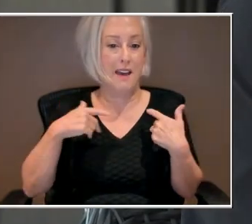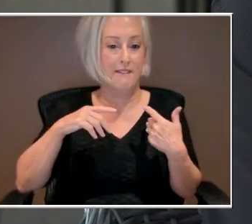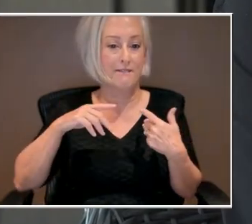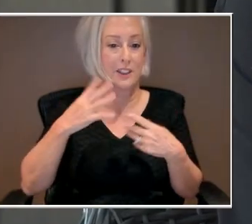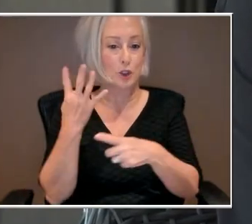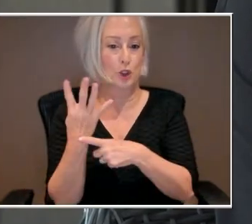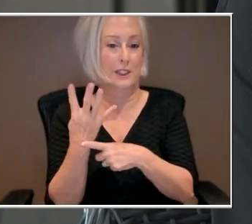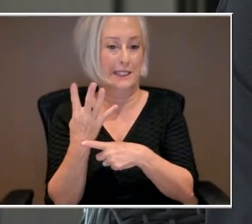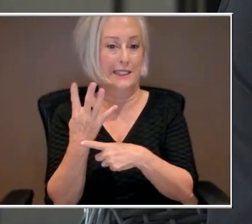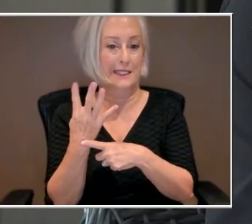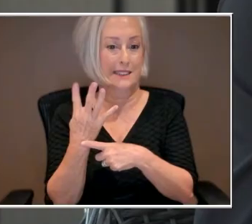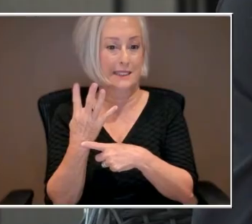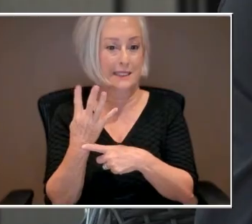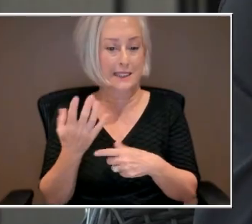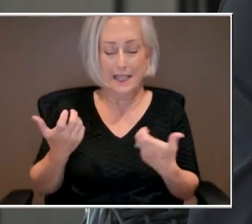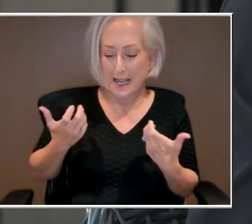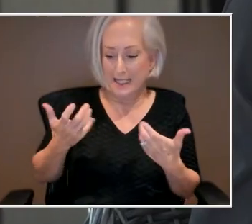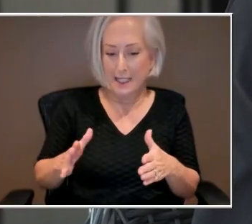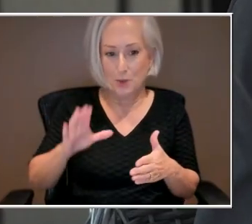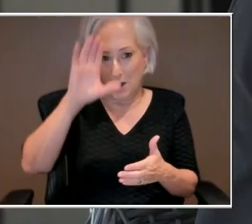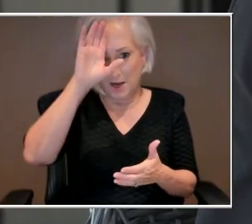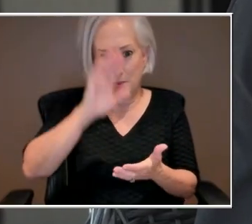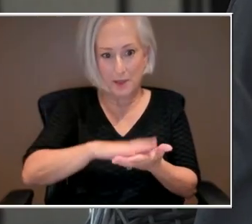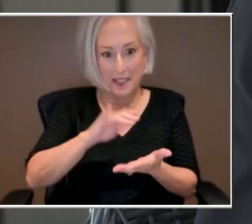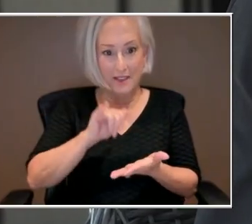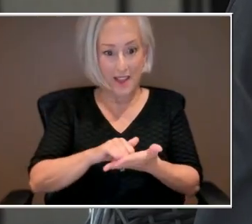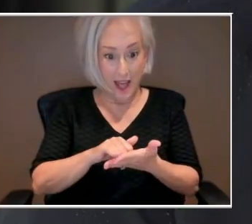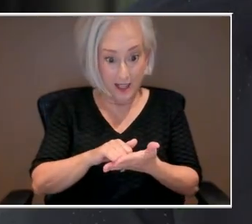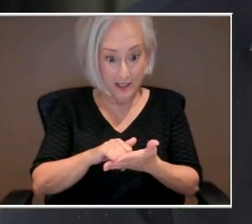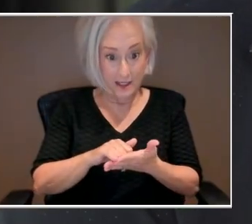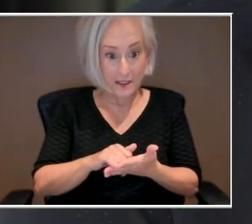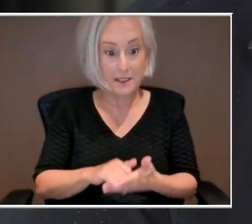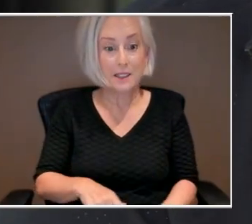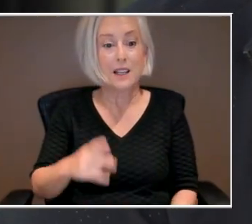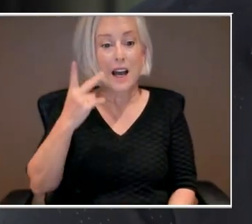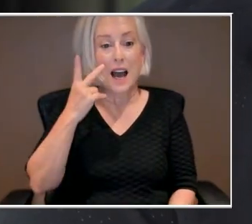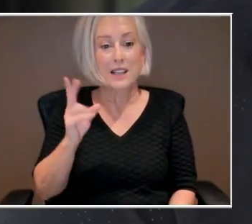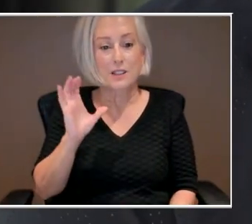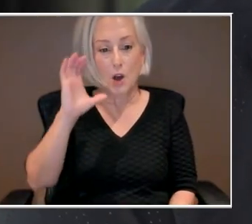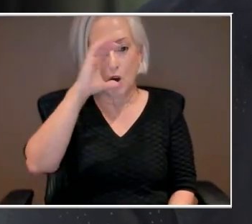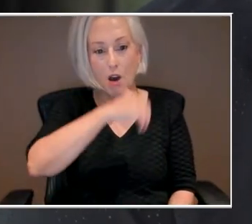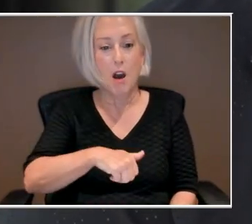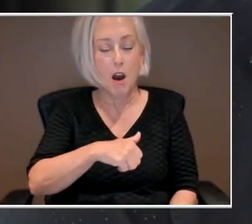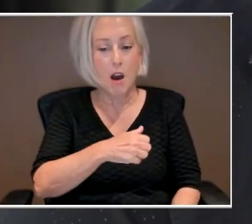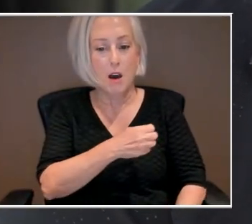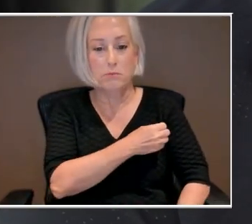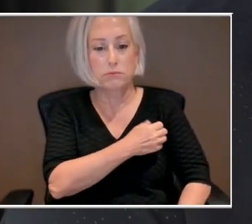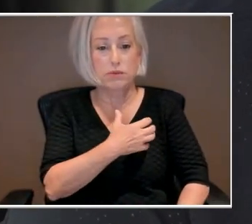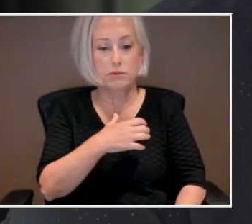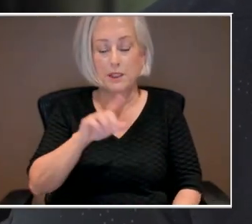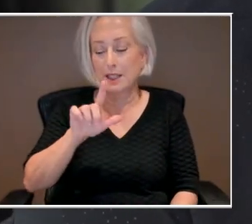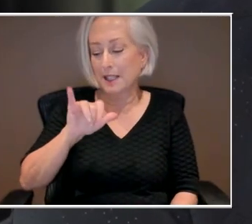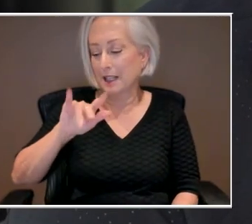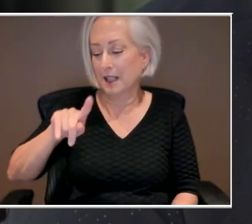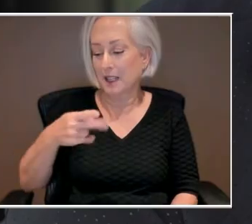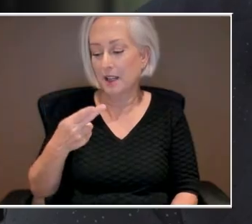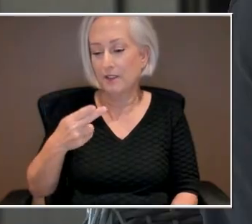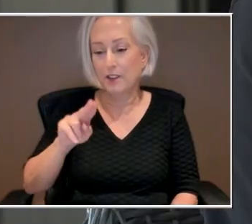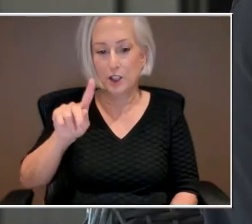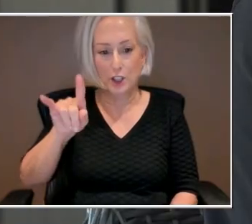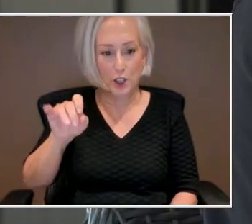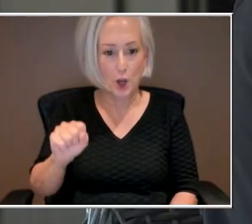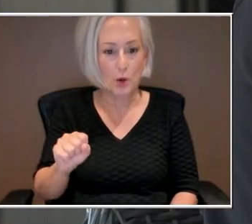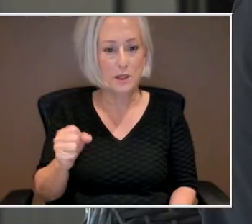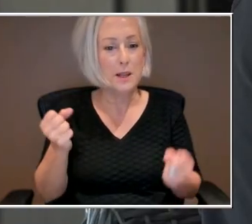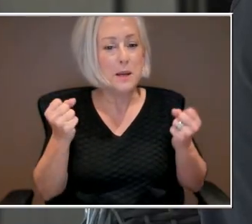of my mind, when I saw the abnormal lymph node on the scan, you know, the spots I weren't worried about. A lot of women have benign spots,